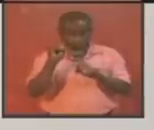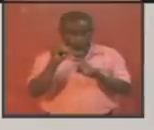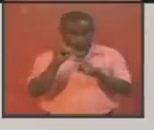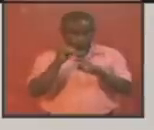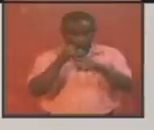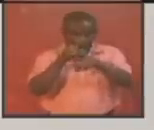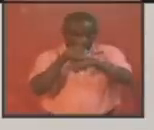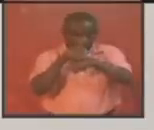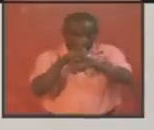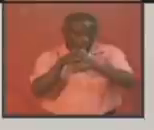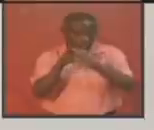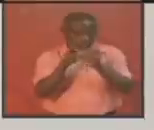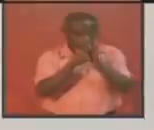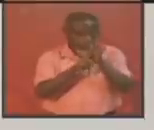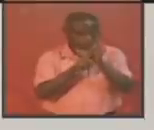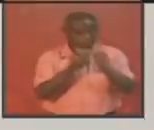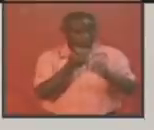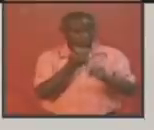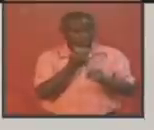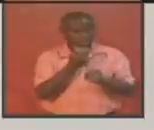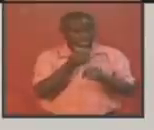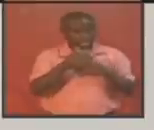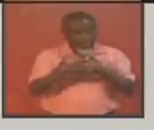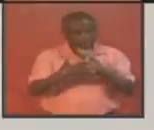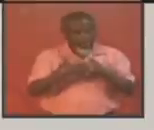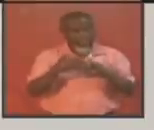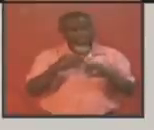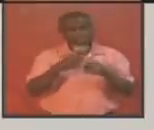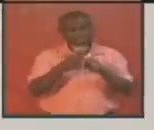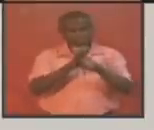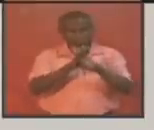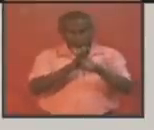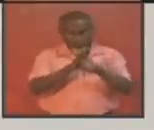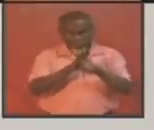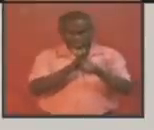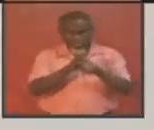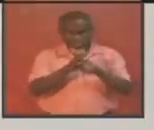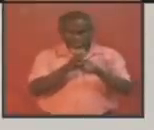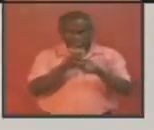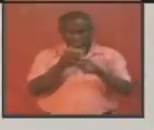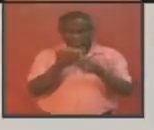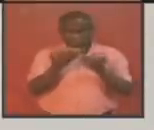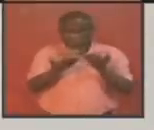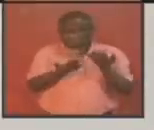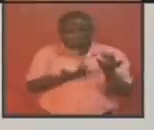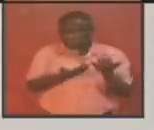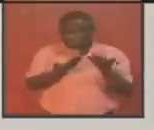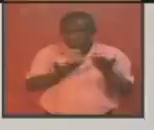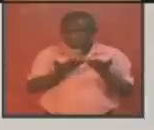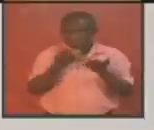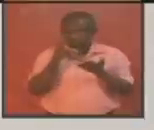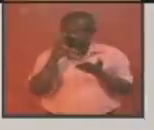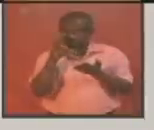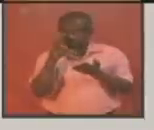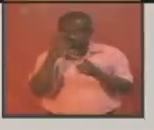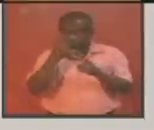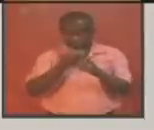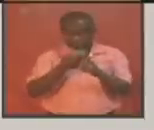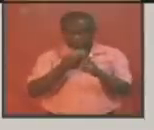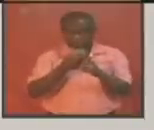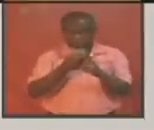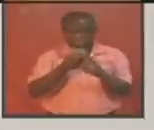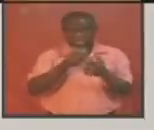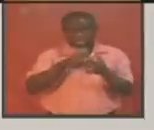now is after COVID-19 being positive, you can wait 6 months and then have your vaccine for COVID-19.